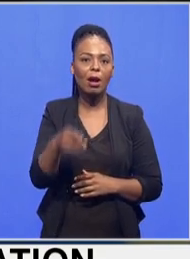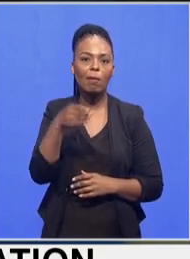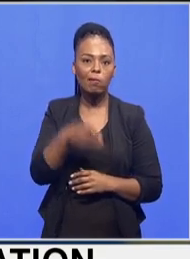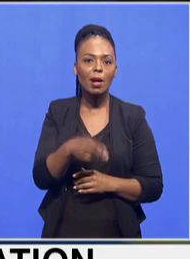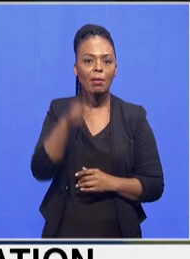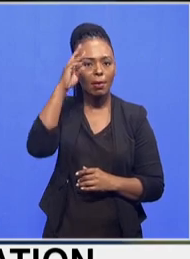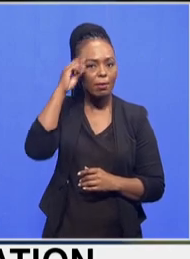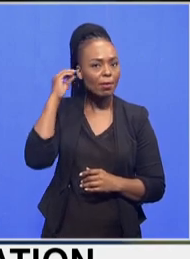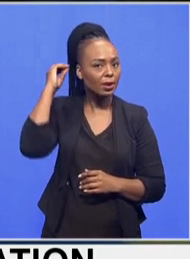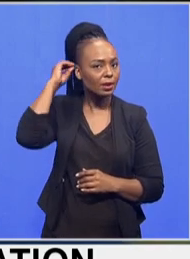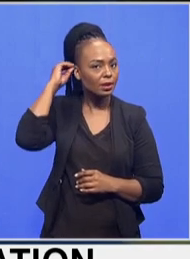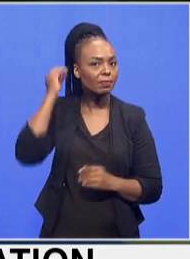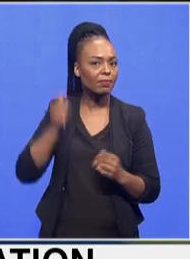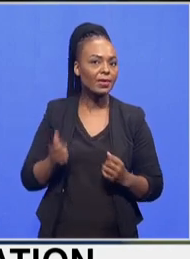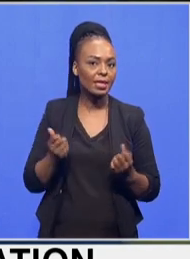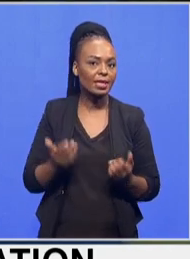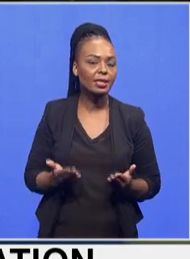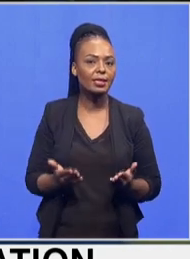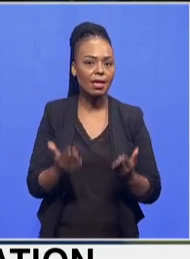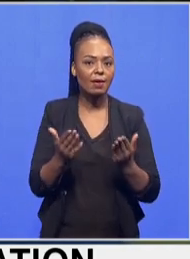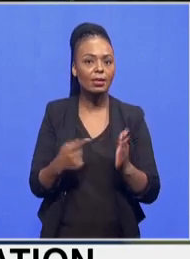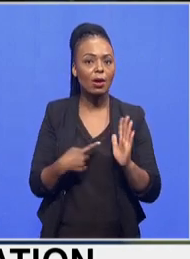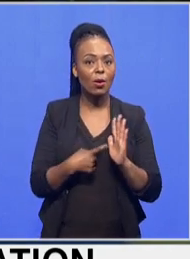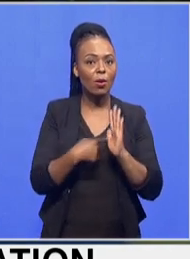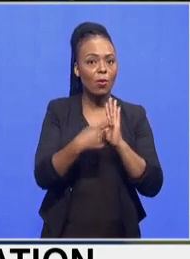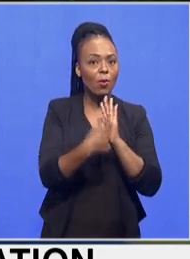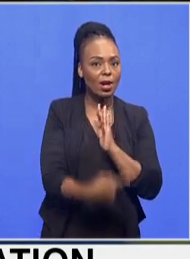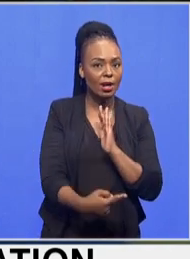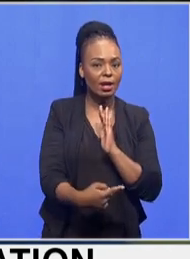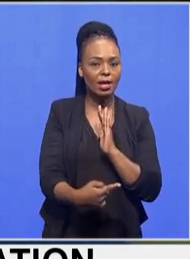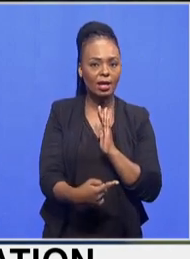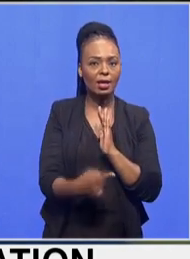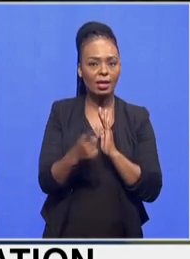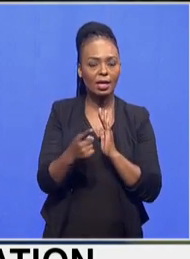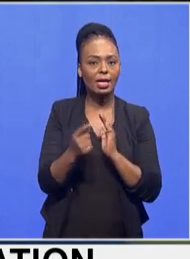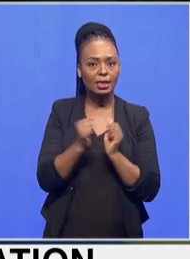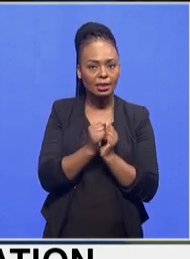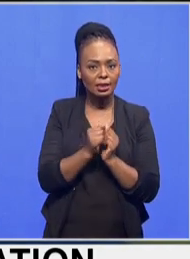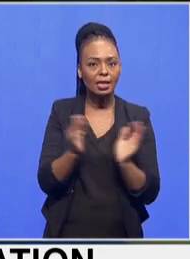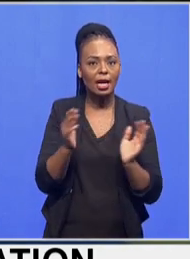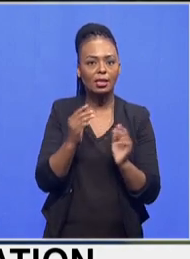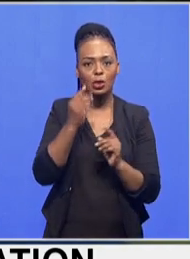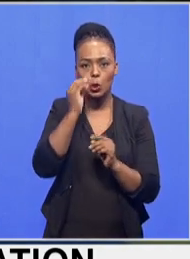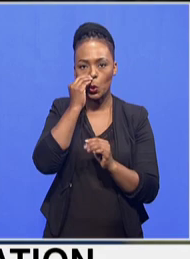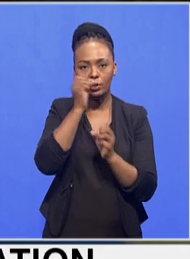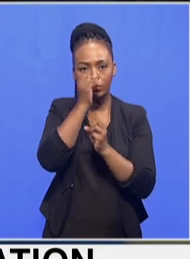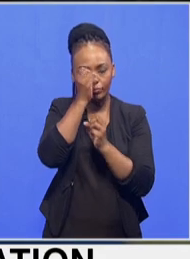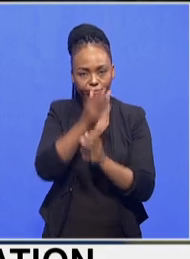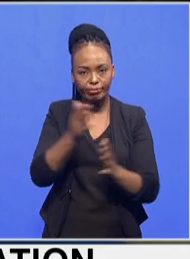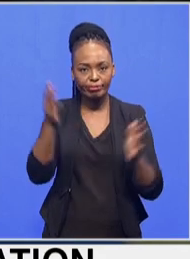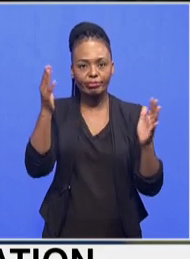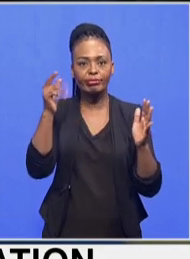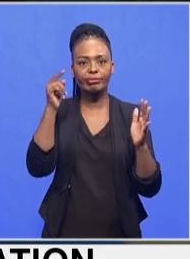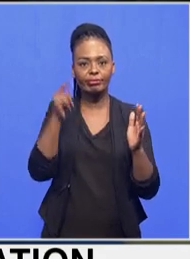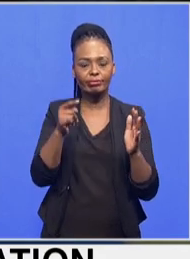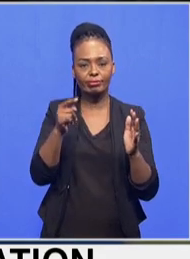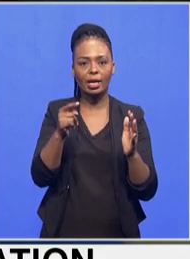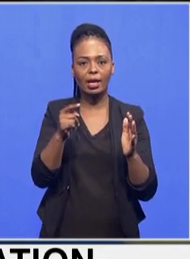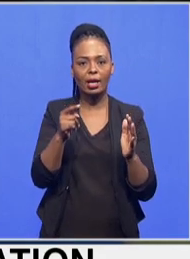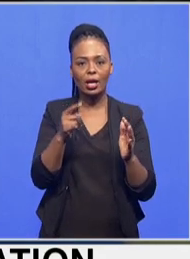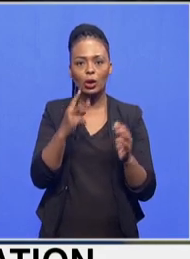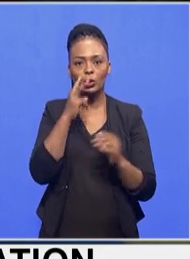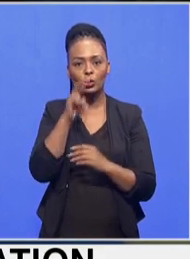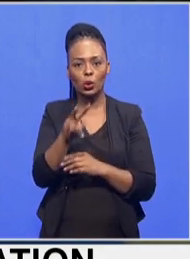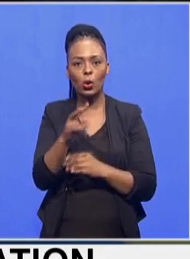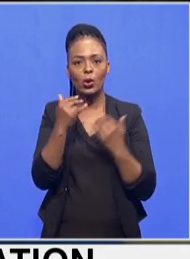have seen throughout this week, since that fateful day of Sunday, from Monday, where we saw